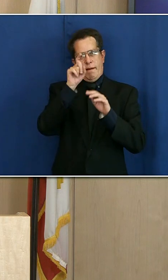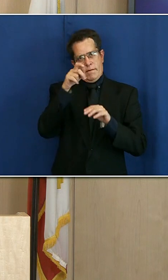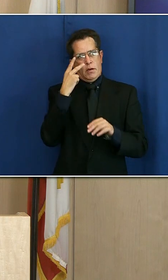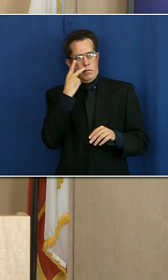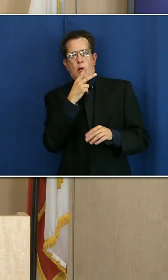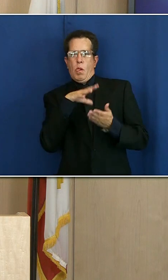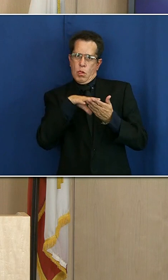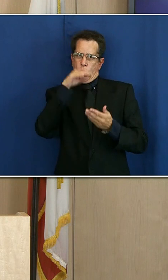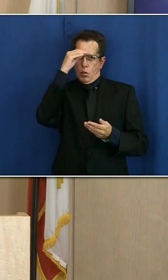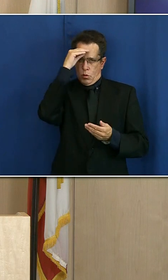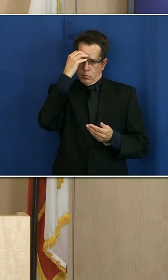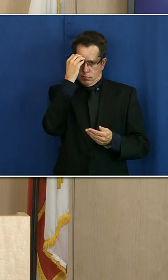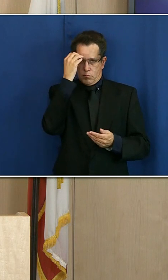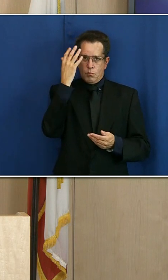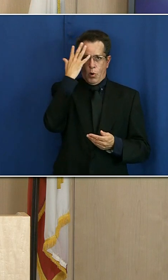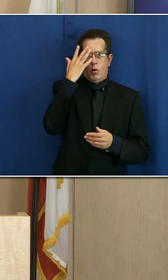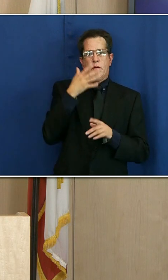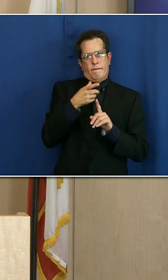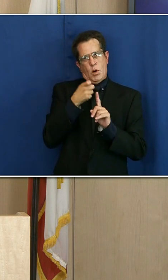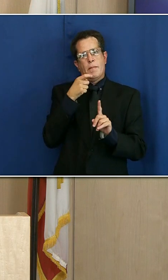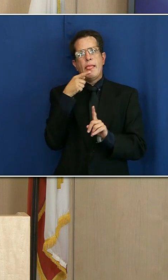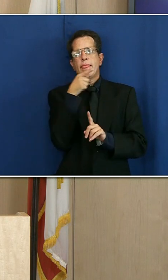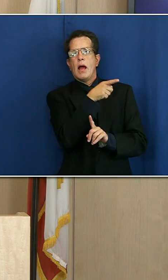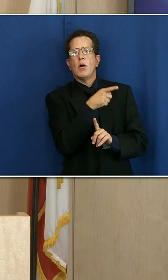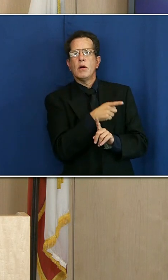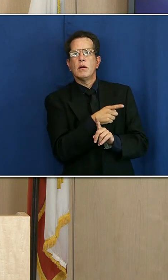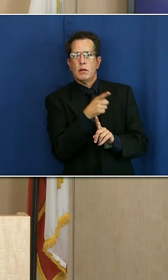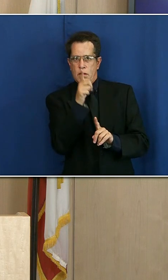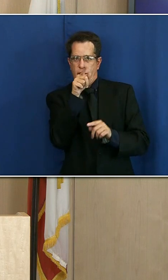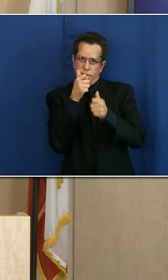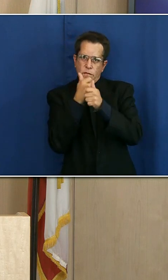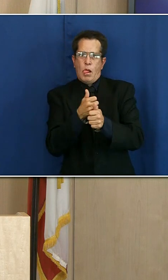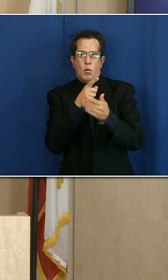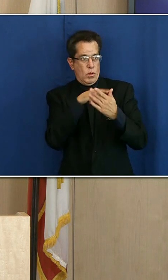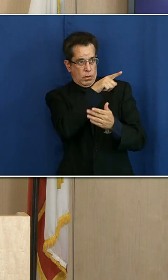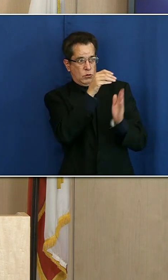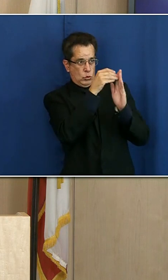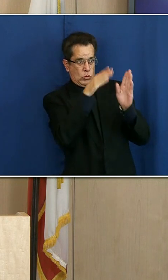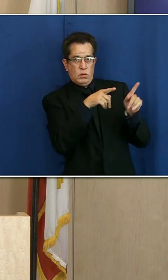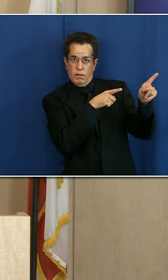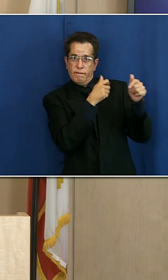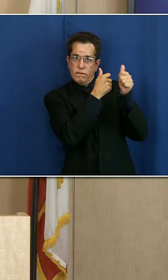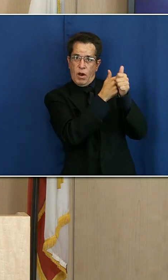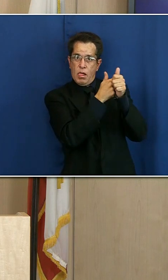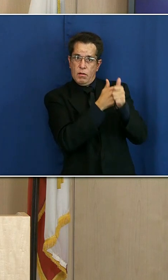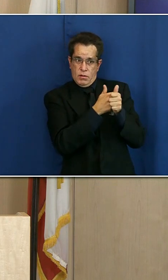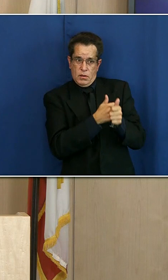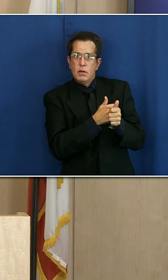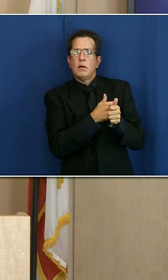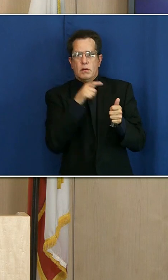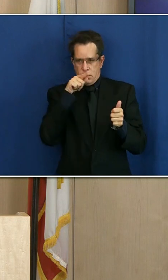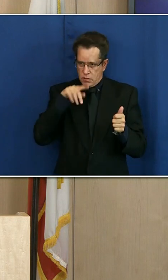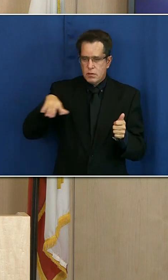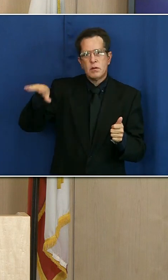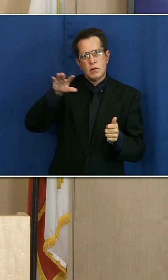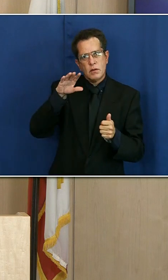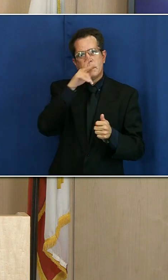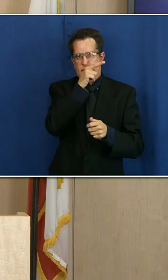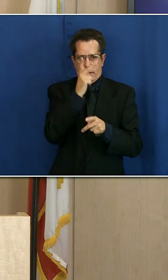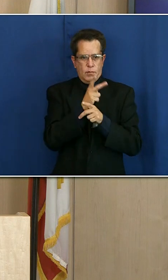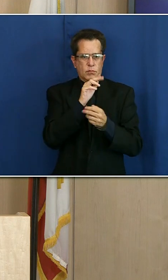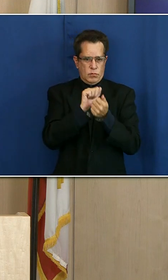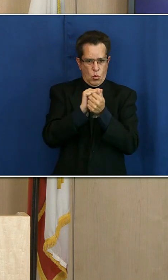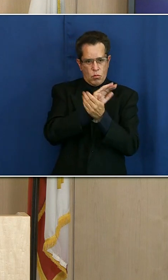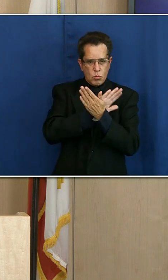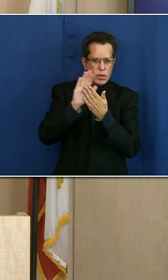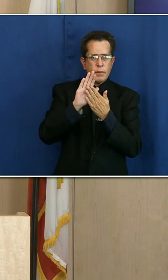this, that by doing the things that we're asking the students to do, if they are doing those things in the public, social distancing, washing hands,